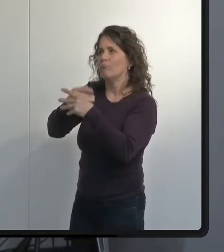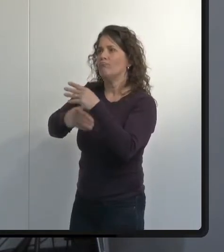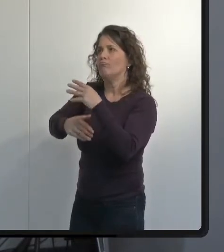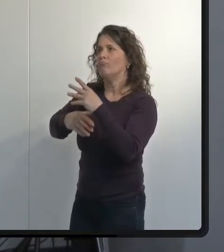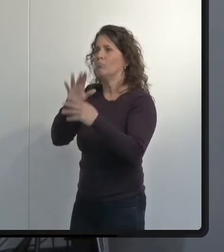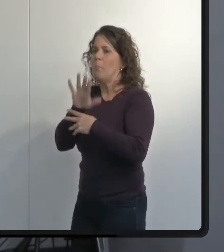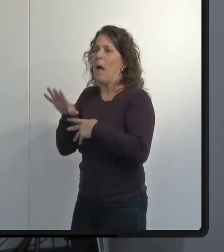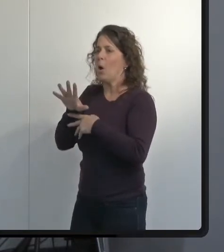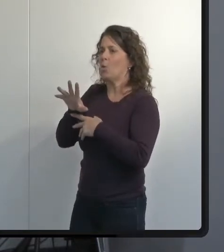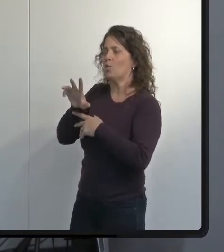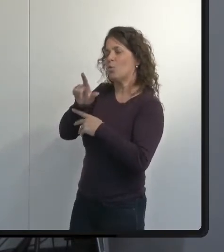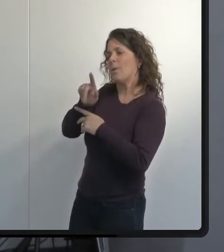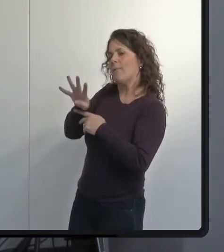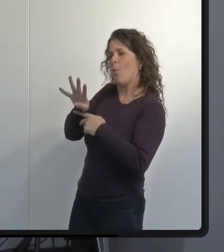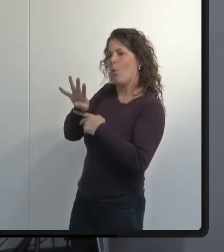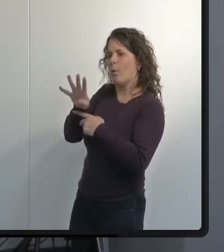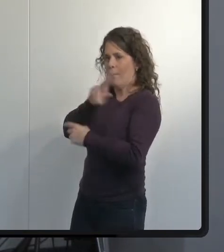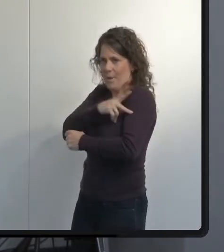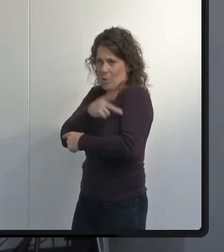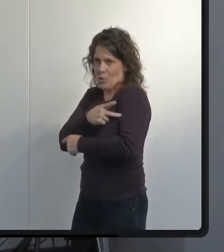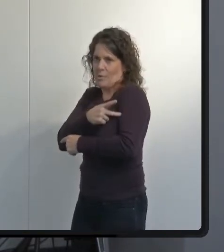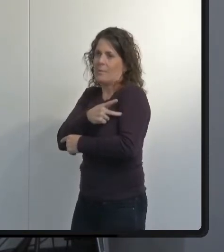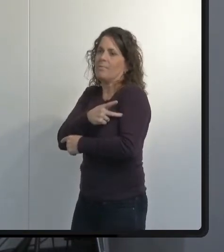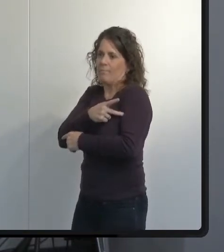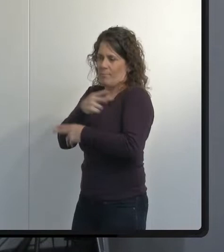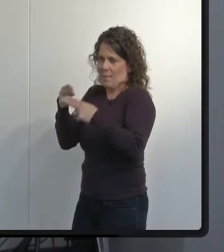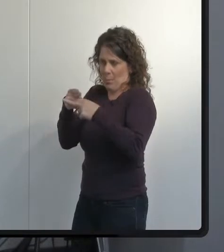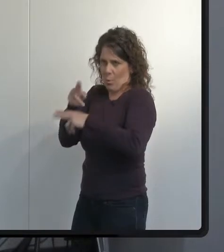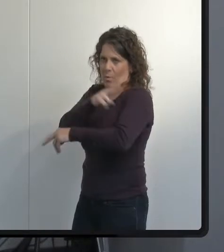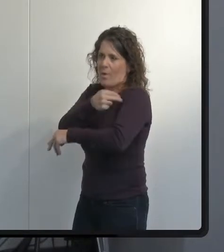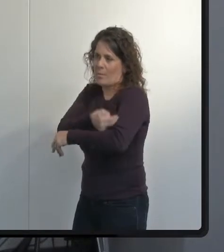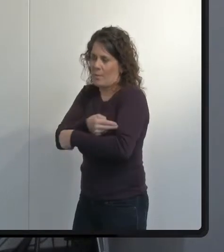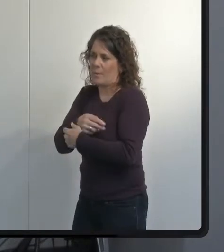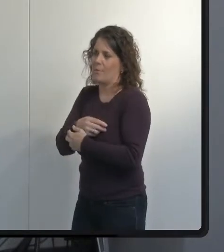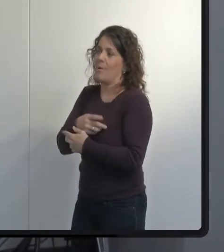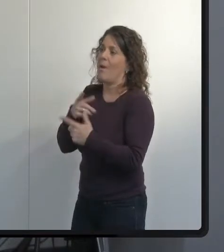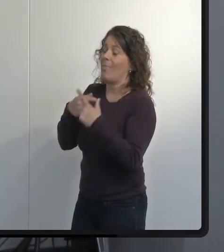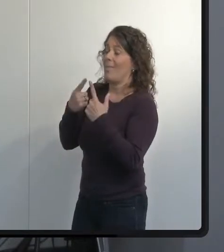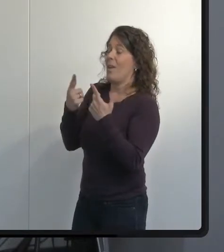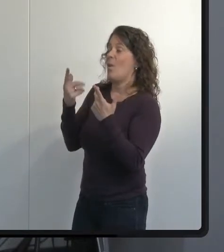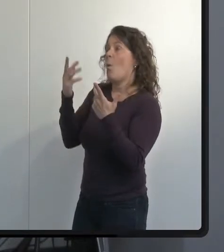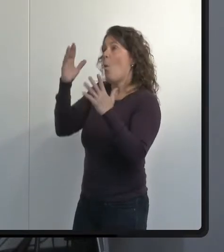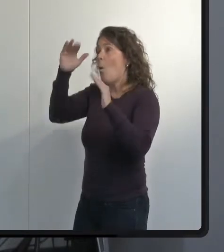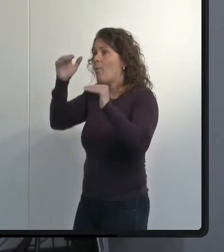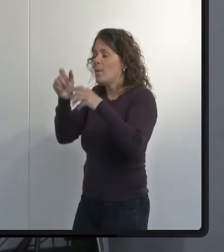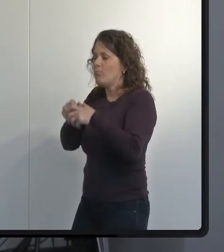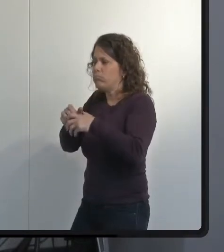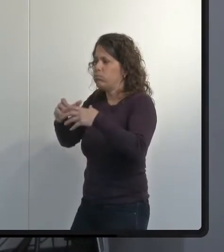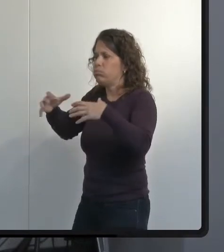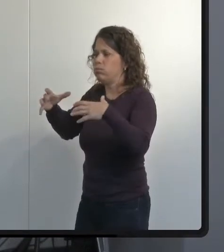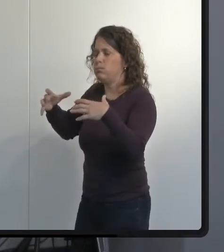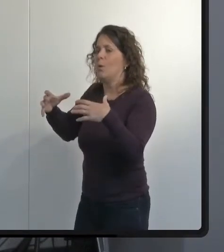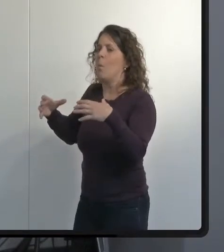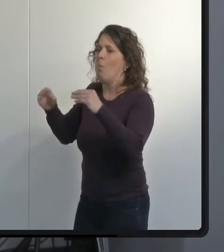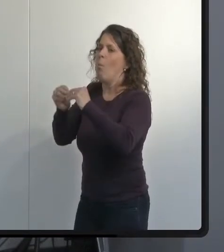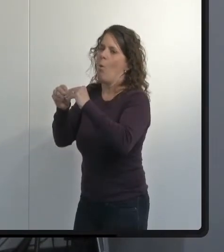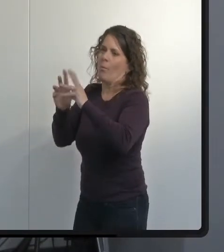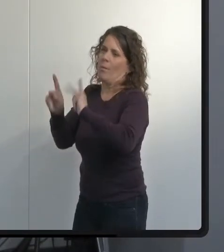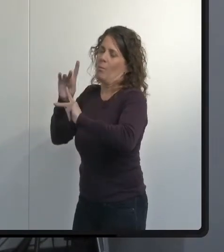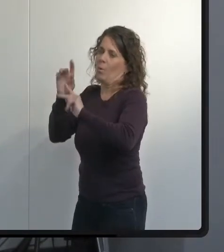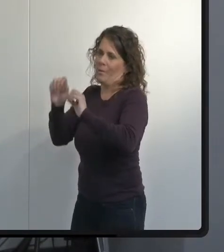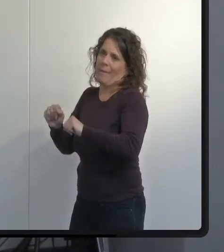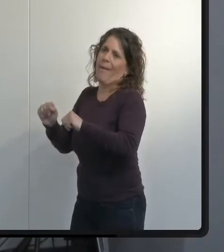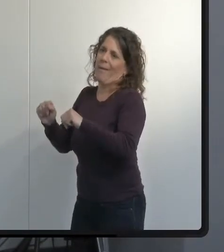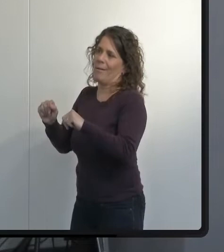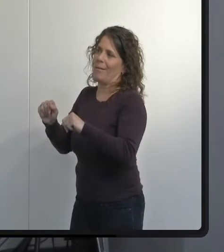24 patients. And then as the need potentially grows, there's the additional capacity to grow that beyond that. So certainly hopeful for